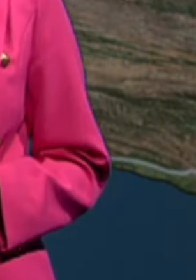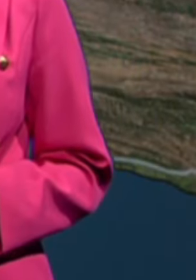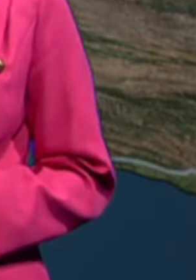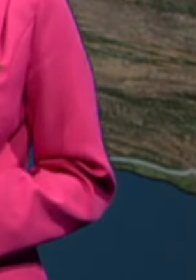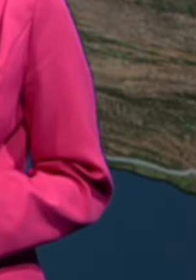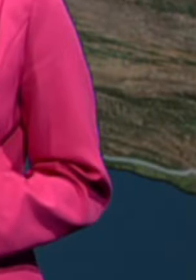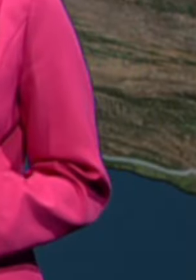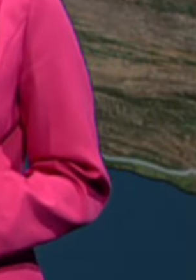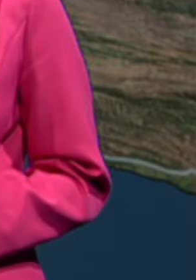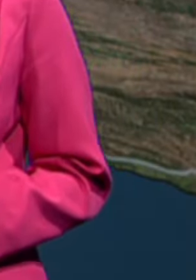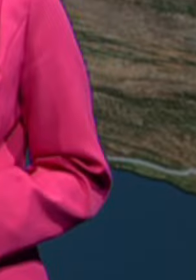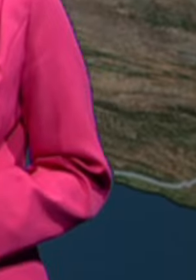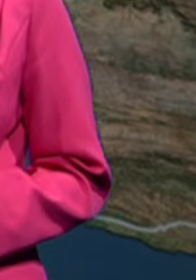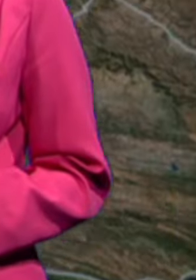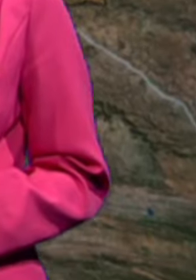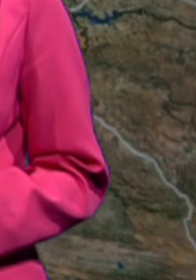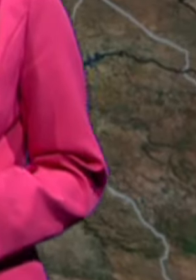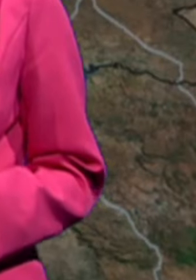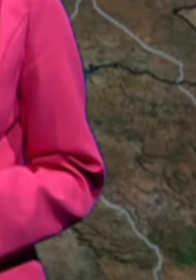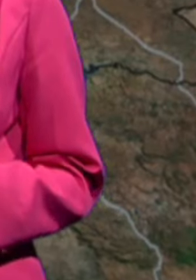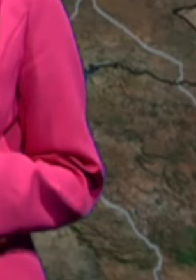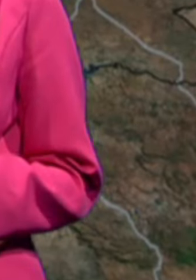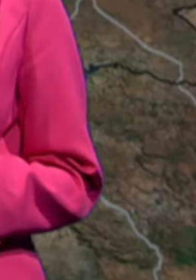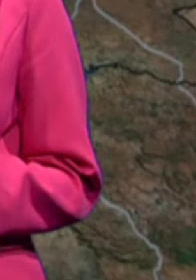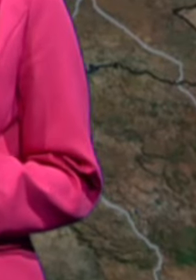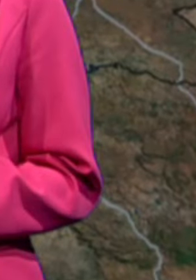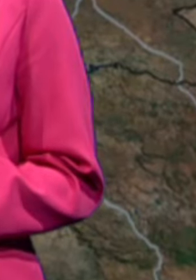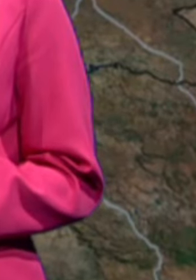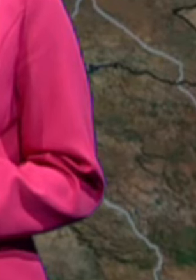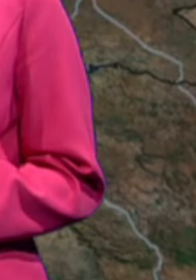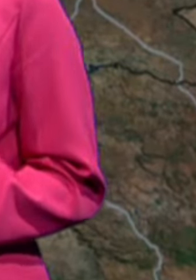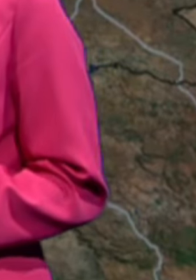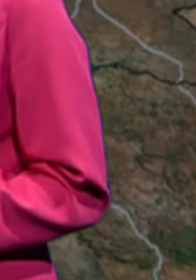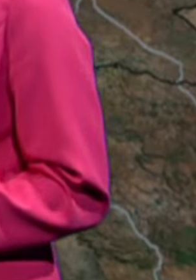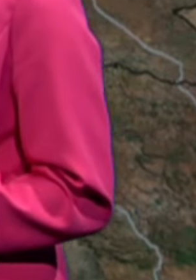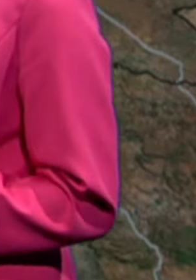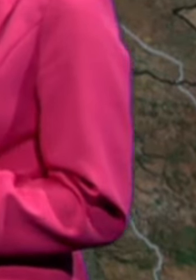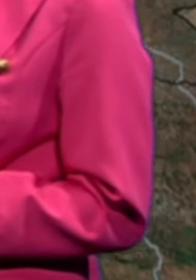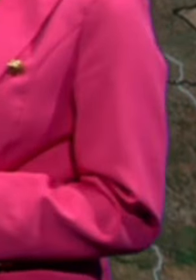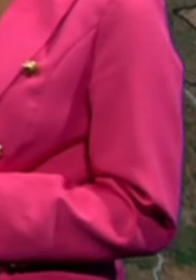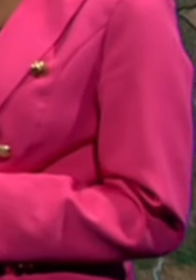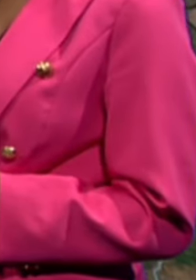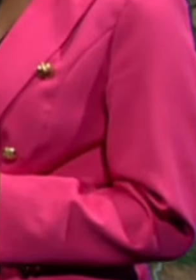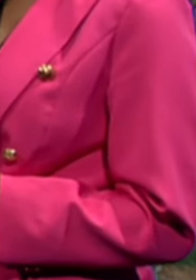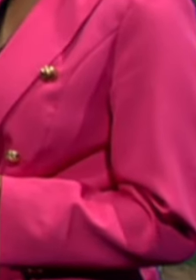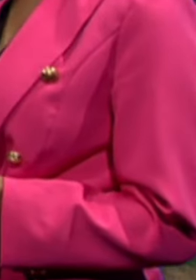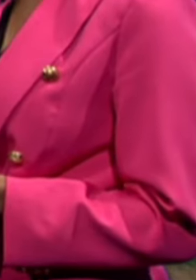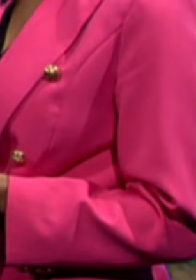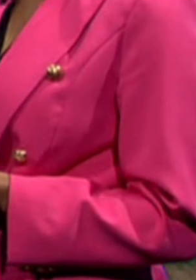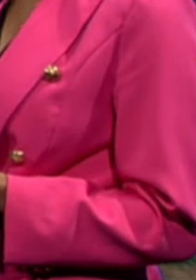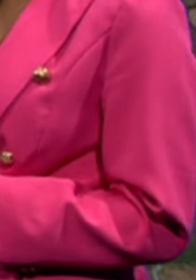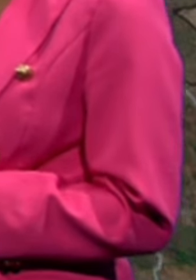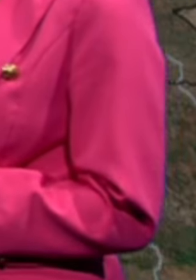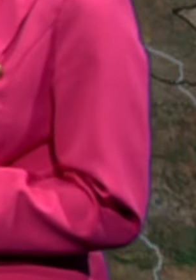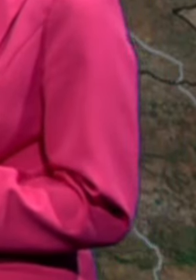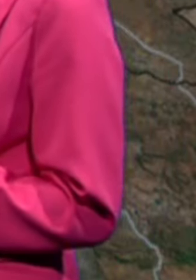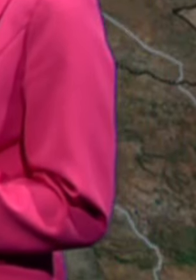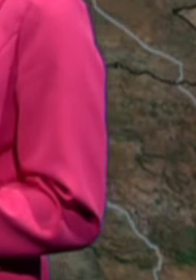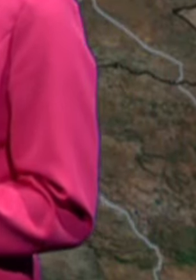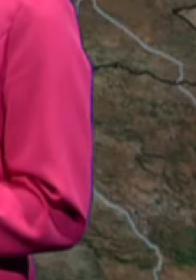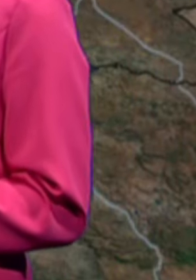di le 33 lebela province ya Northern Cape le te mo provinceng go tla nna le gone go nna le masarasarana pula Upington ka digata